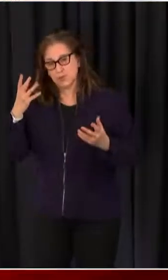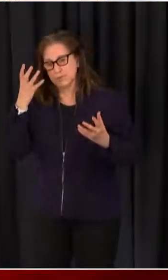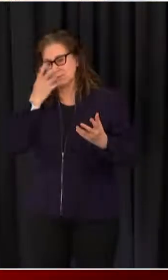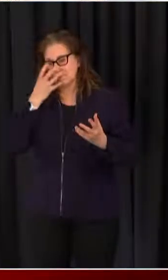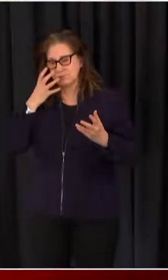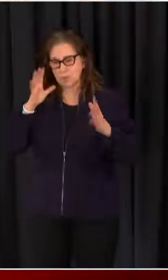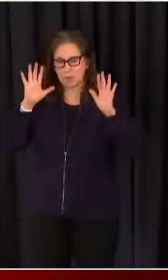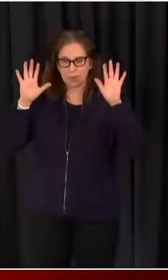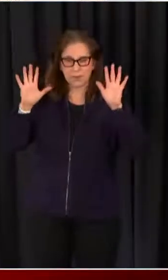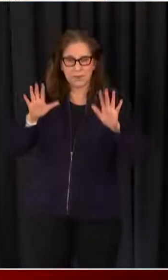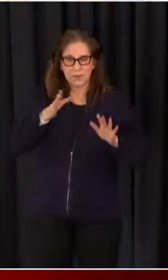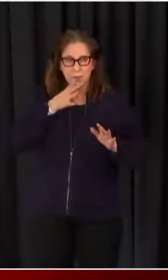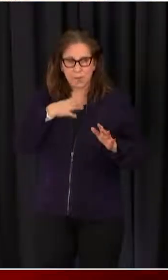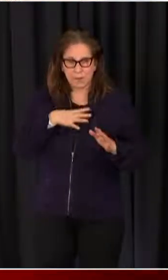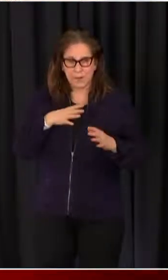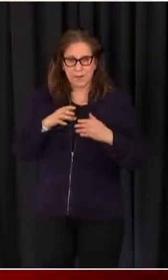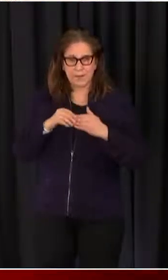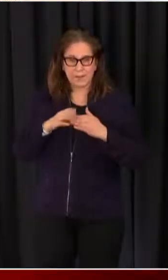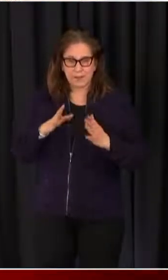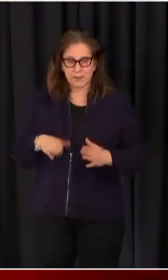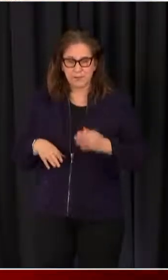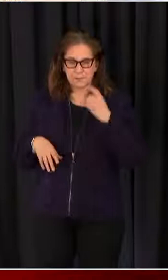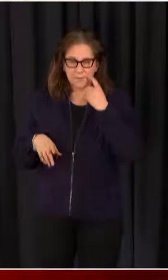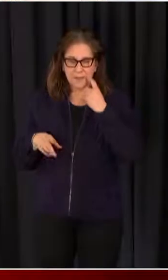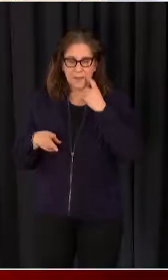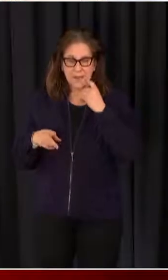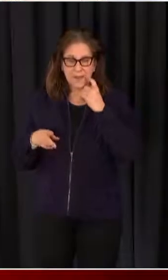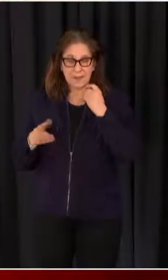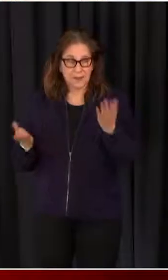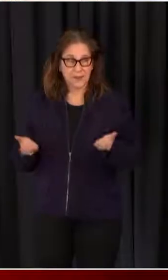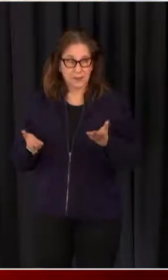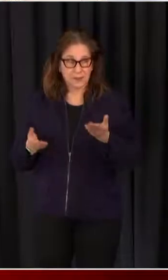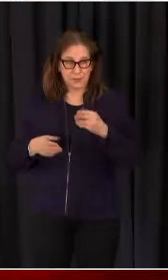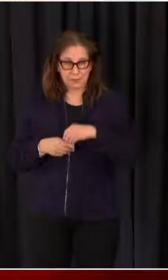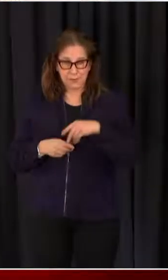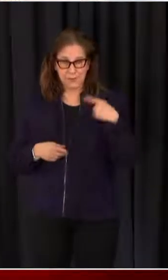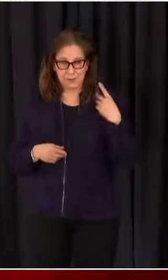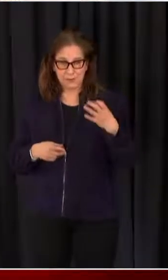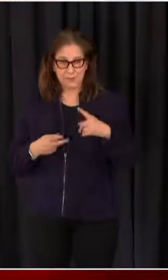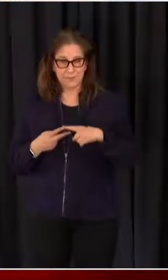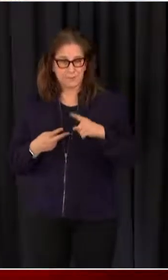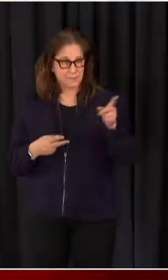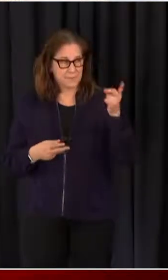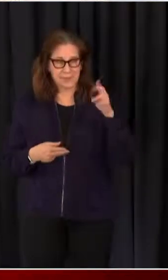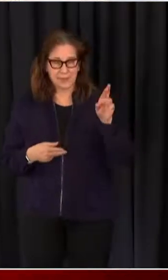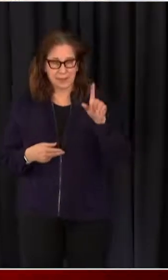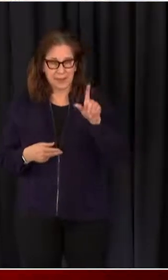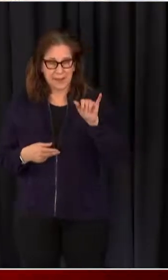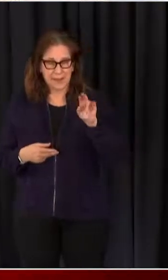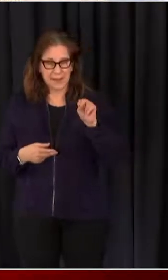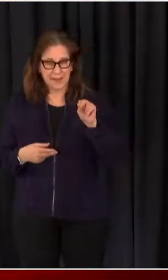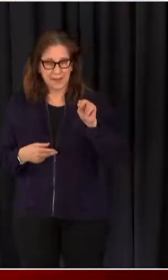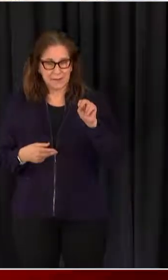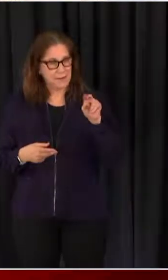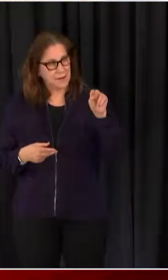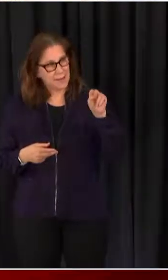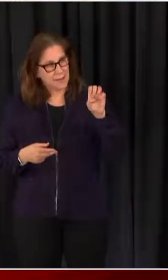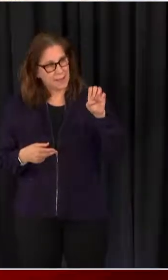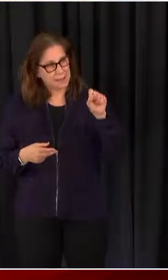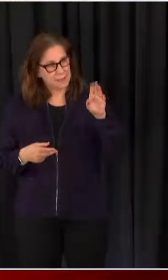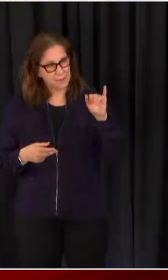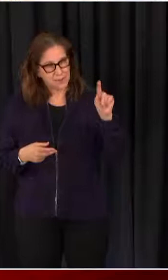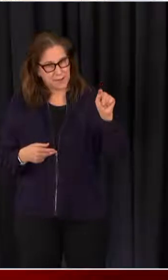who have been leaders in making sure the district can respond to COVID-19, Dr. LaQuandra Nesbitt and